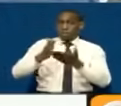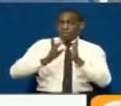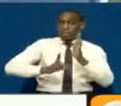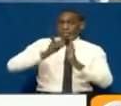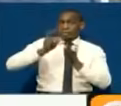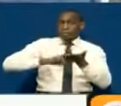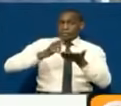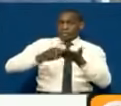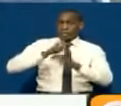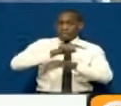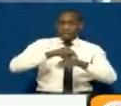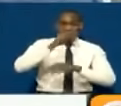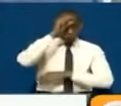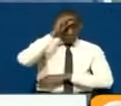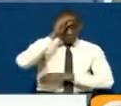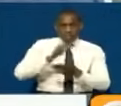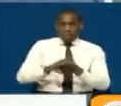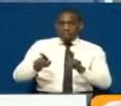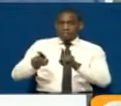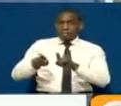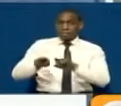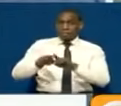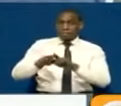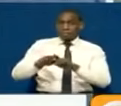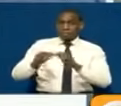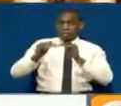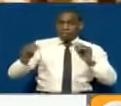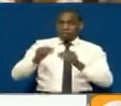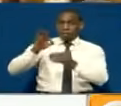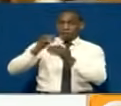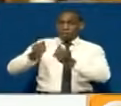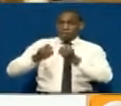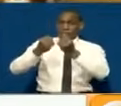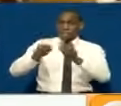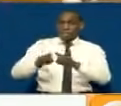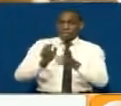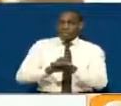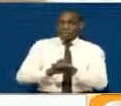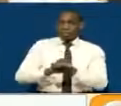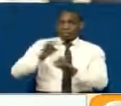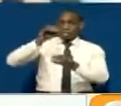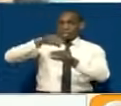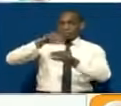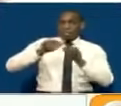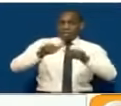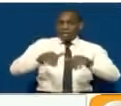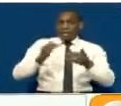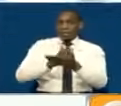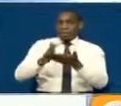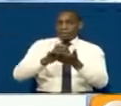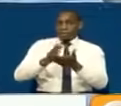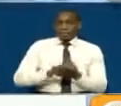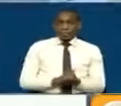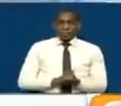of development resources from the national government commensurate with the region's voting strength, and long-term deliberate investment on the agricultural